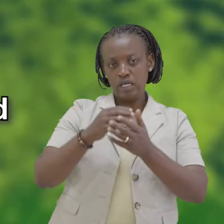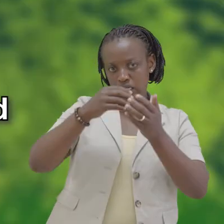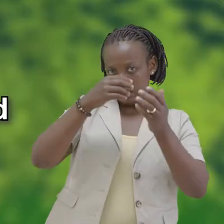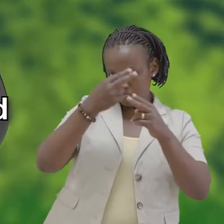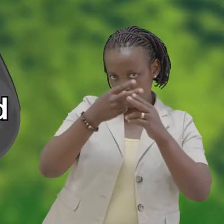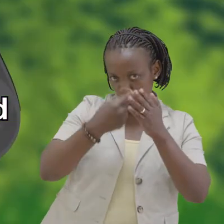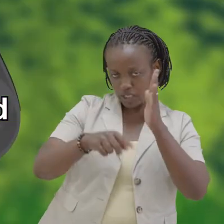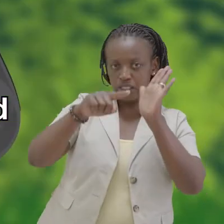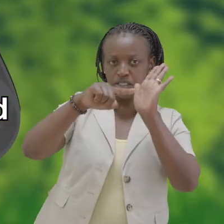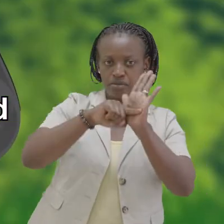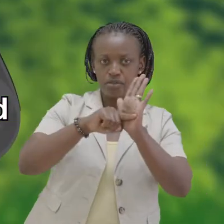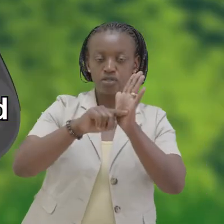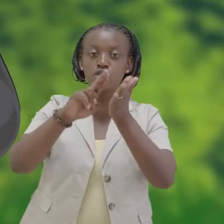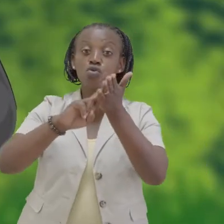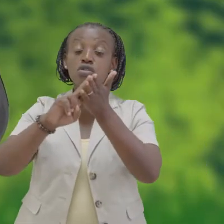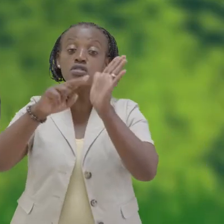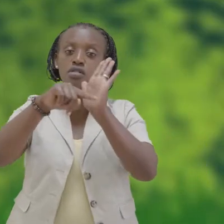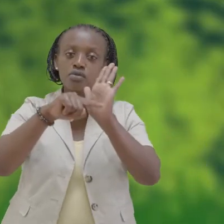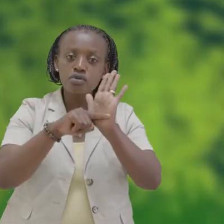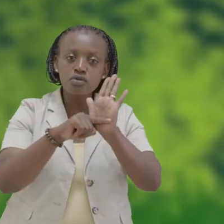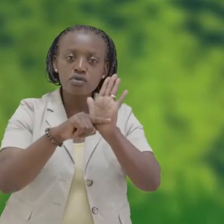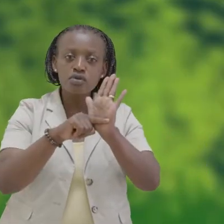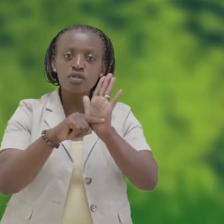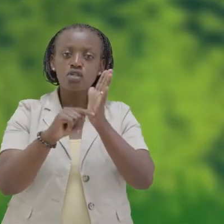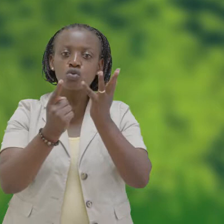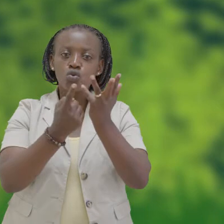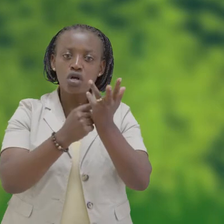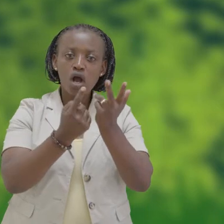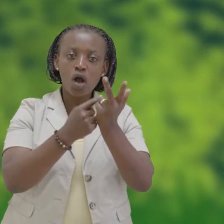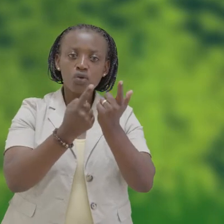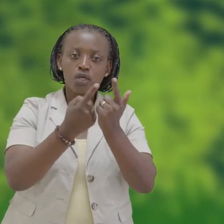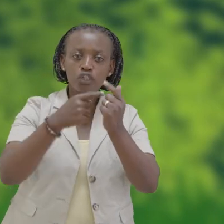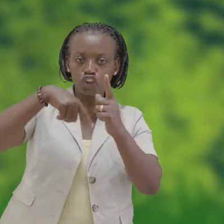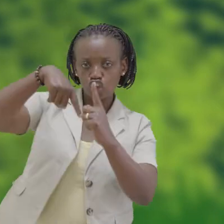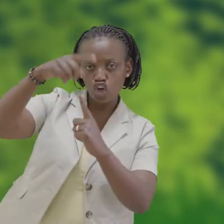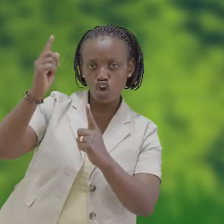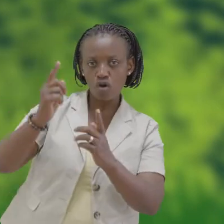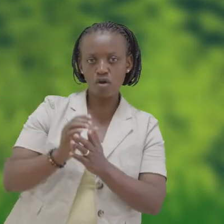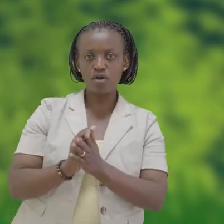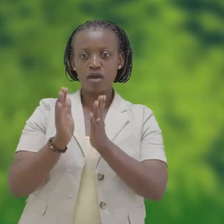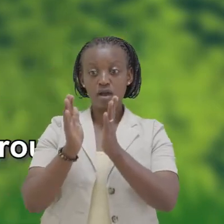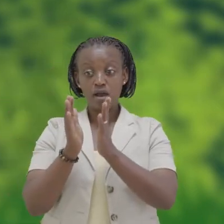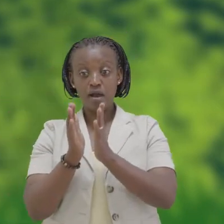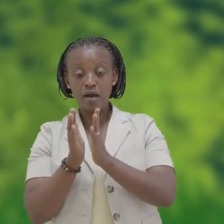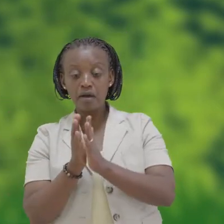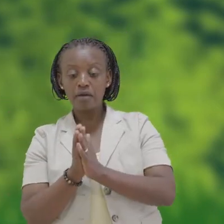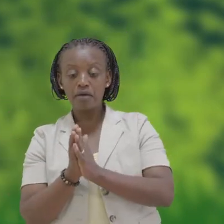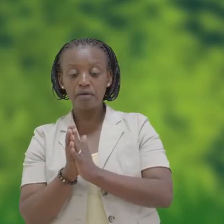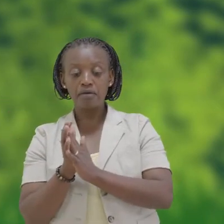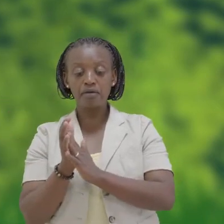called subtraction. We use subtraction to count the score. And